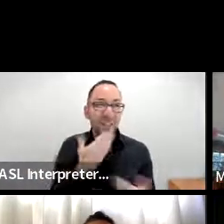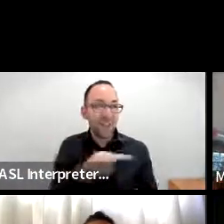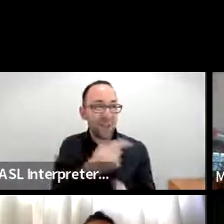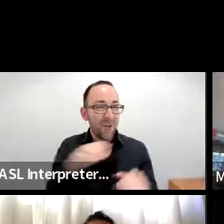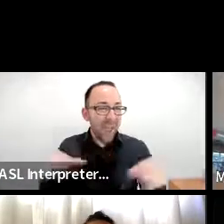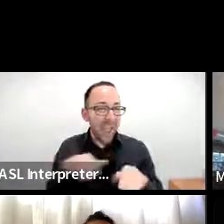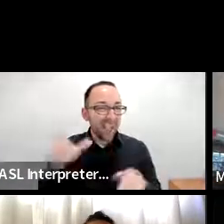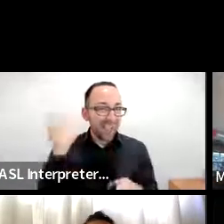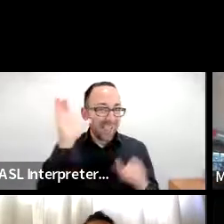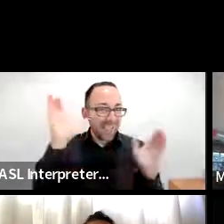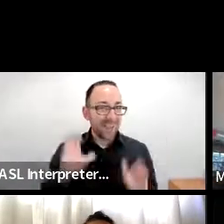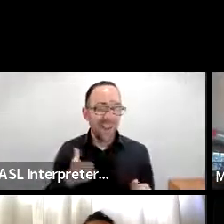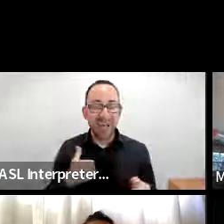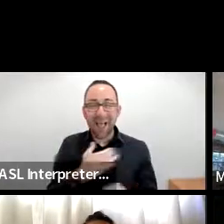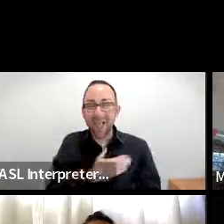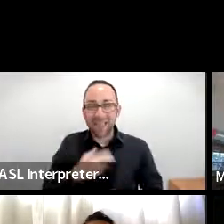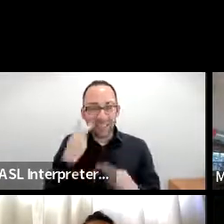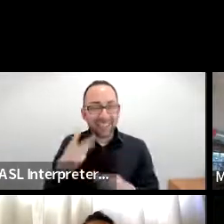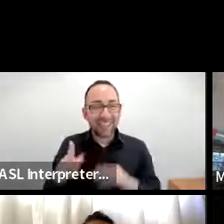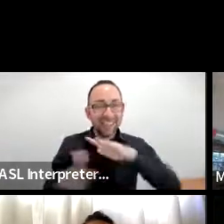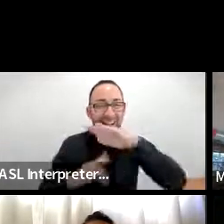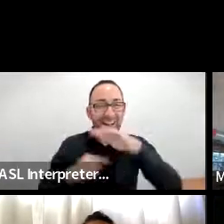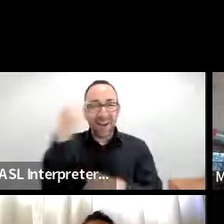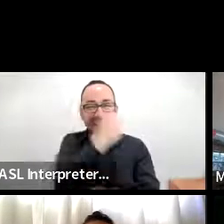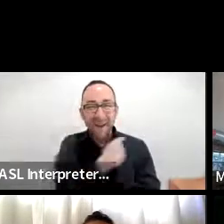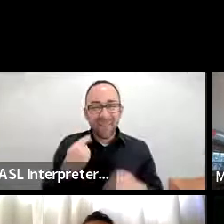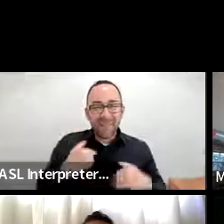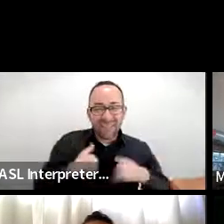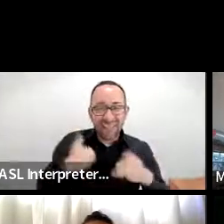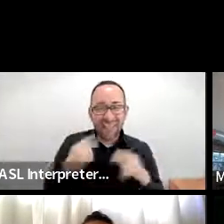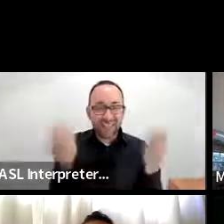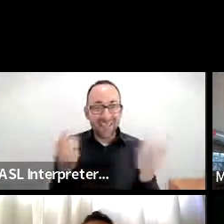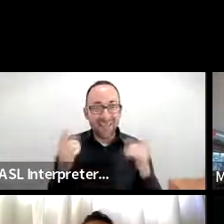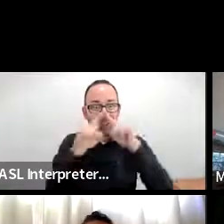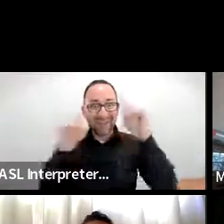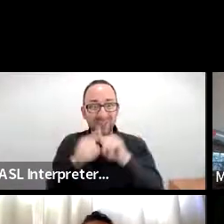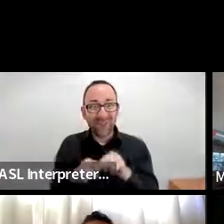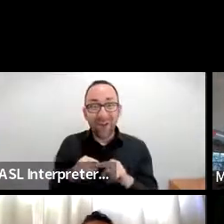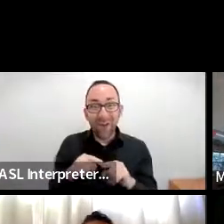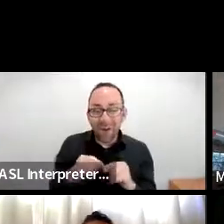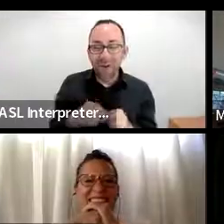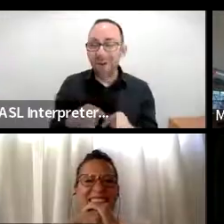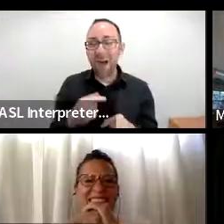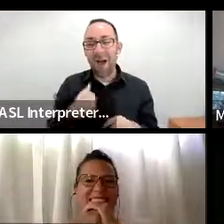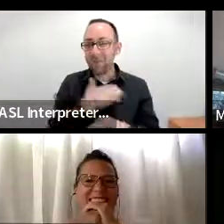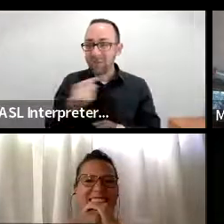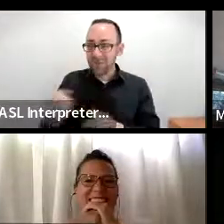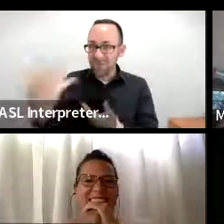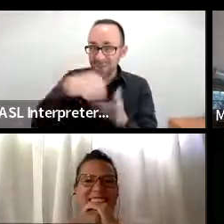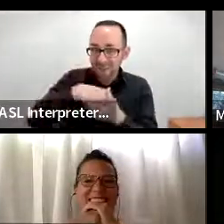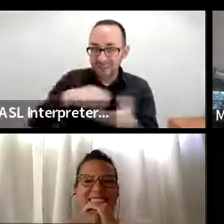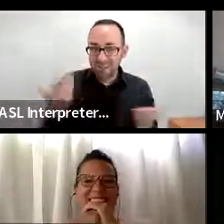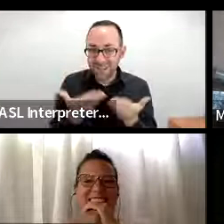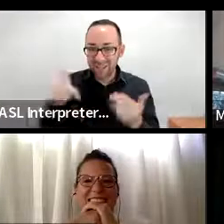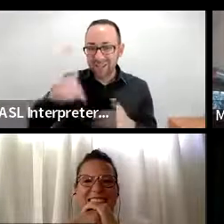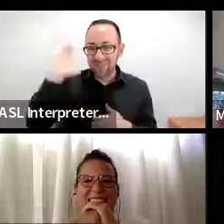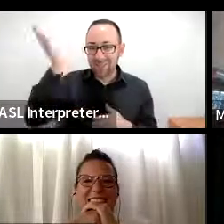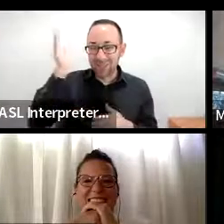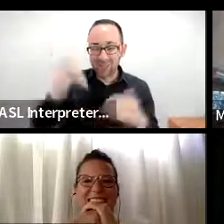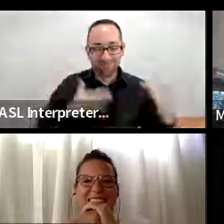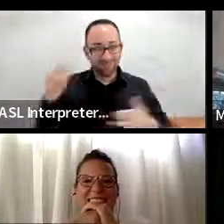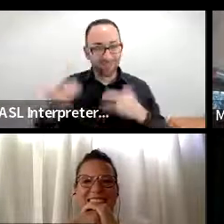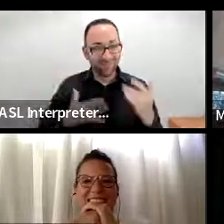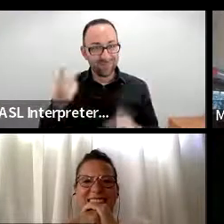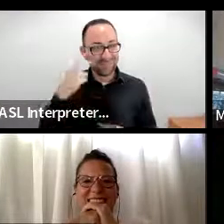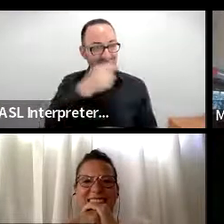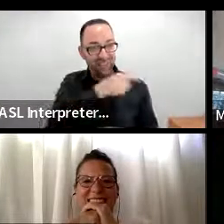I love seeing these kindergarten faces in the screens. I love that you're incorporating them into this presentation. So exciting to